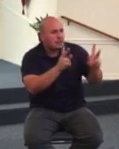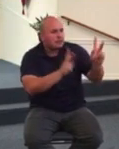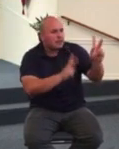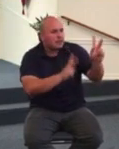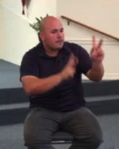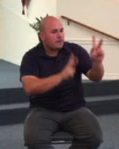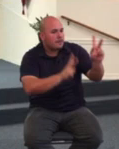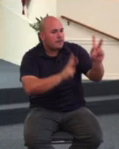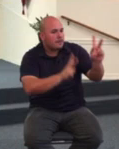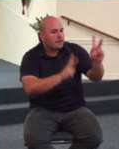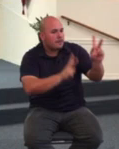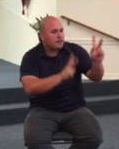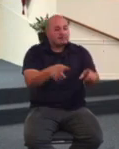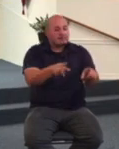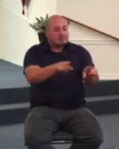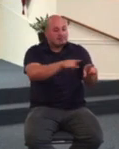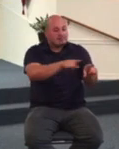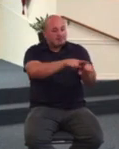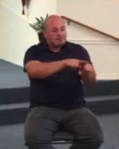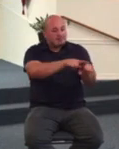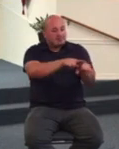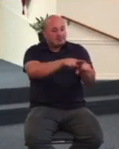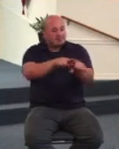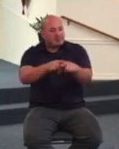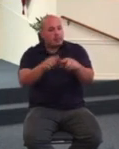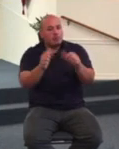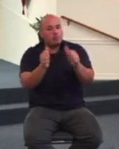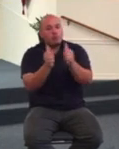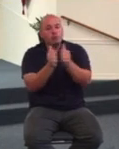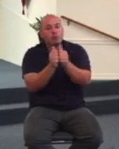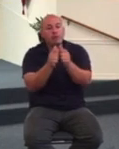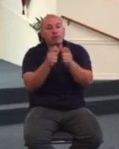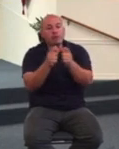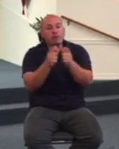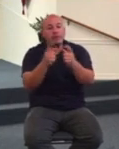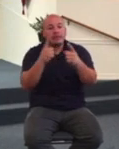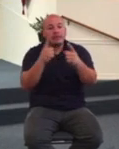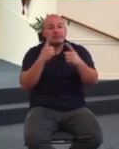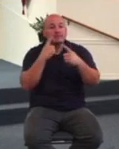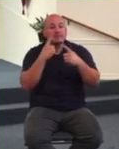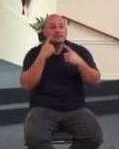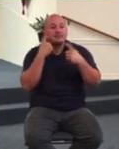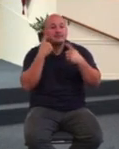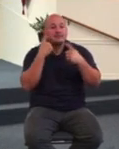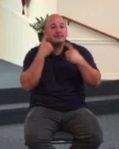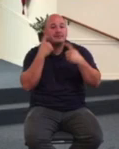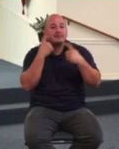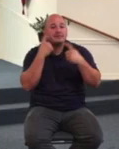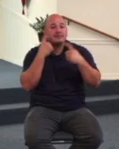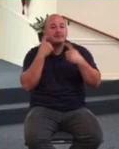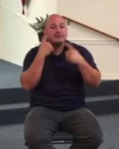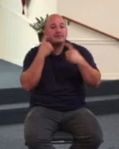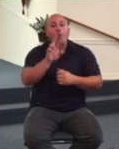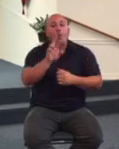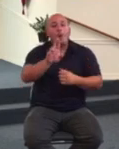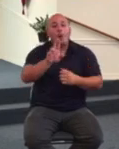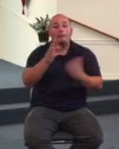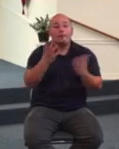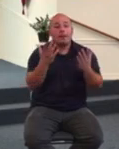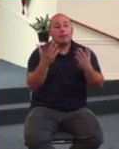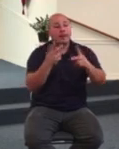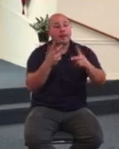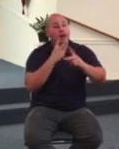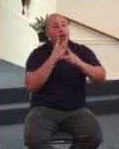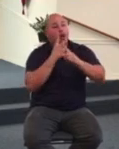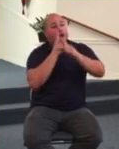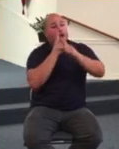those who are good to you, what credit is that to you? Even sinners do that. And if you lend to those from whom you expect repayment, what